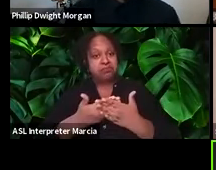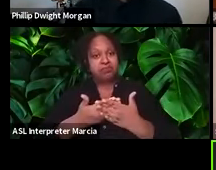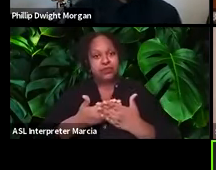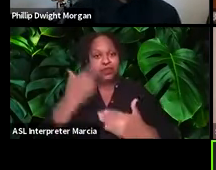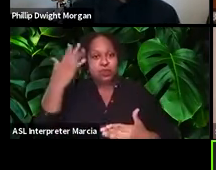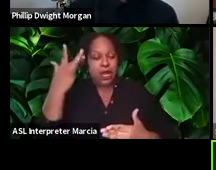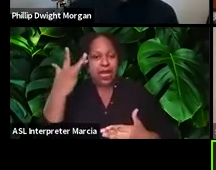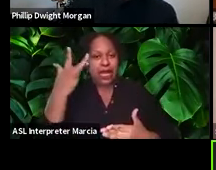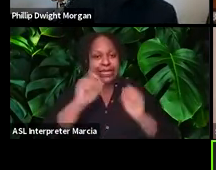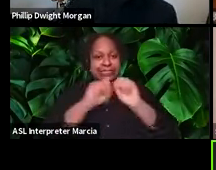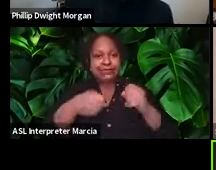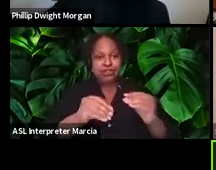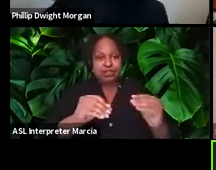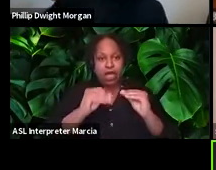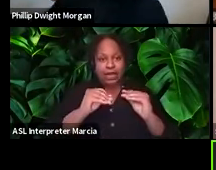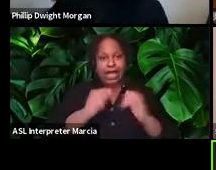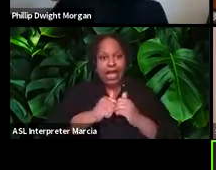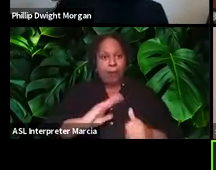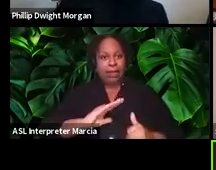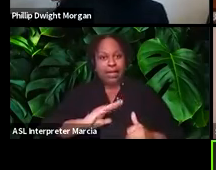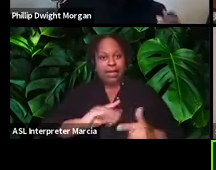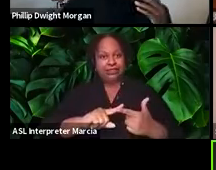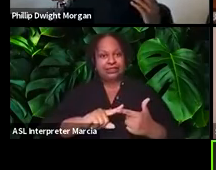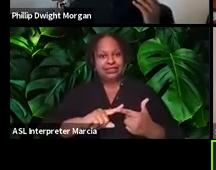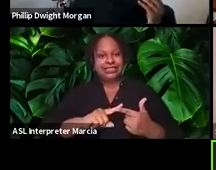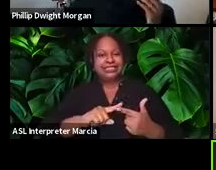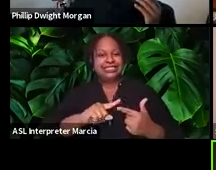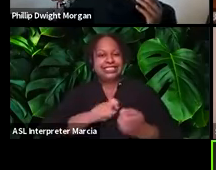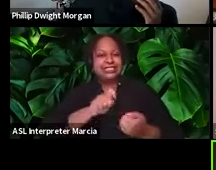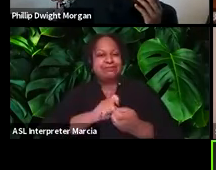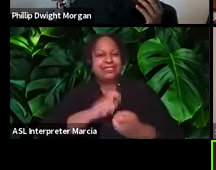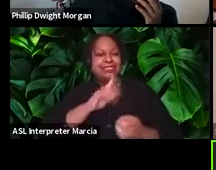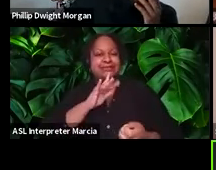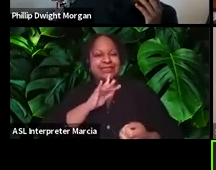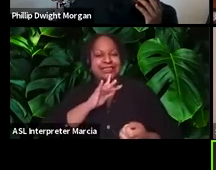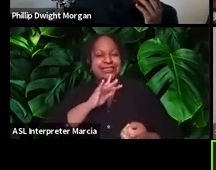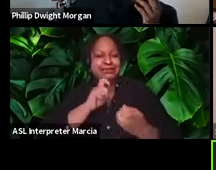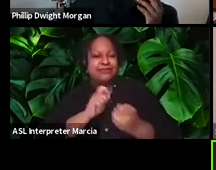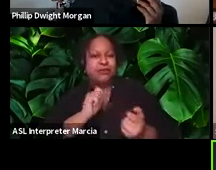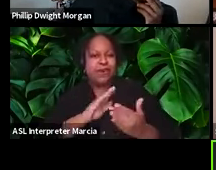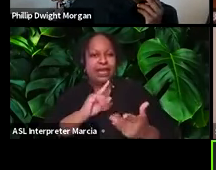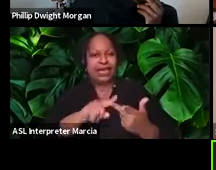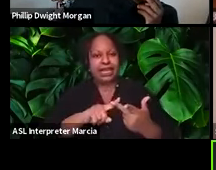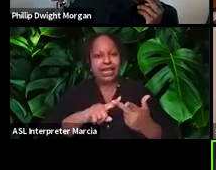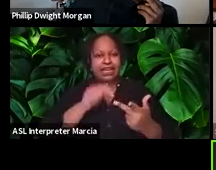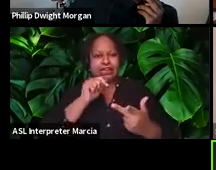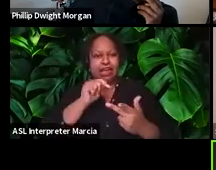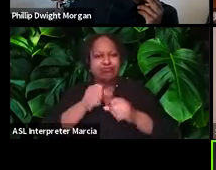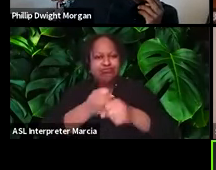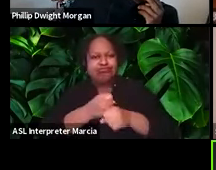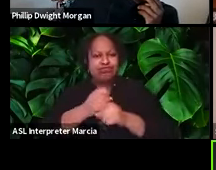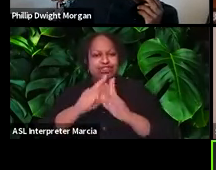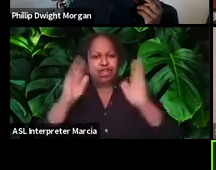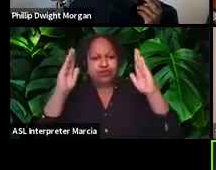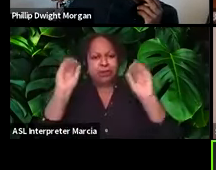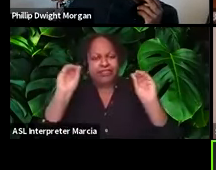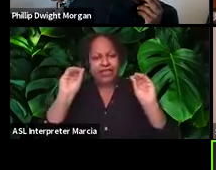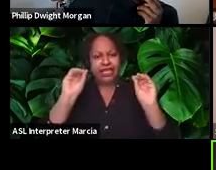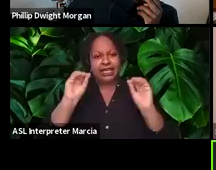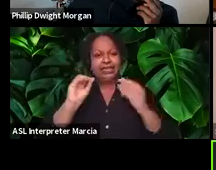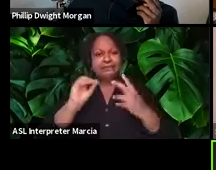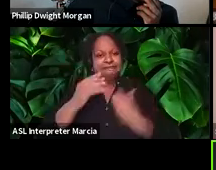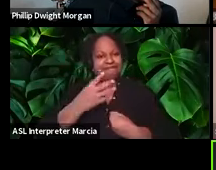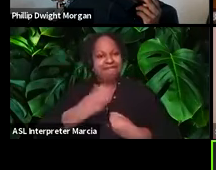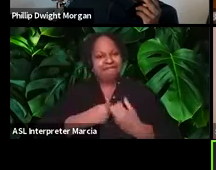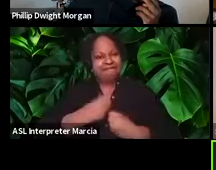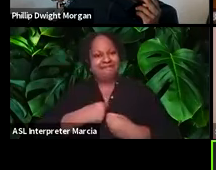to not ruffle feathers, how to speak in a certain way. And those are all the things that I needed to be really conscious of as I was